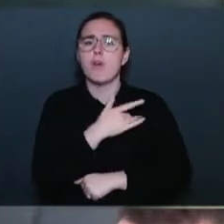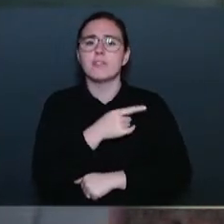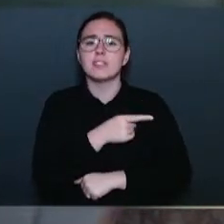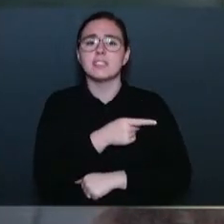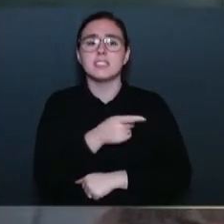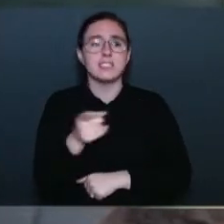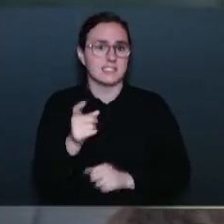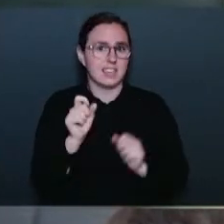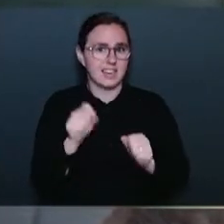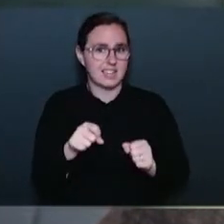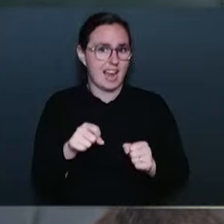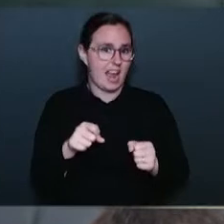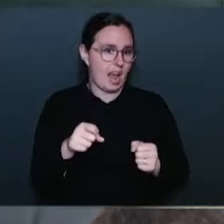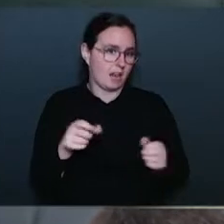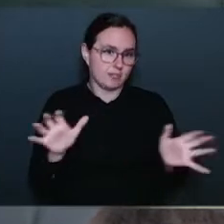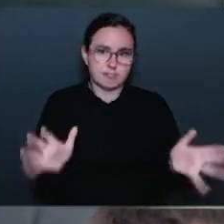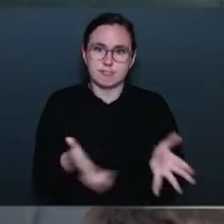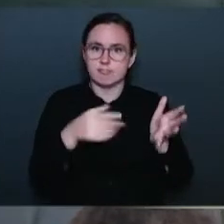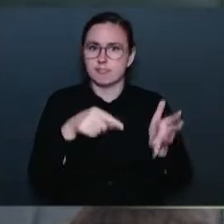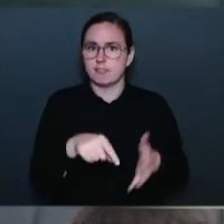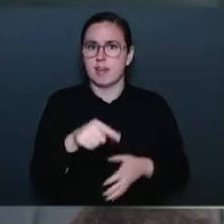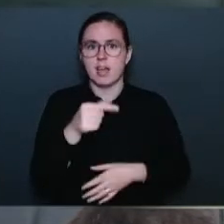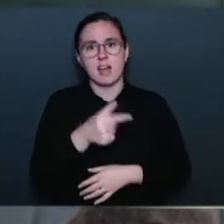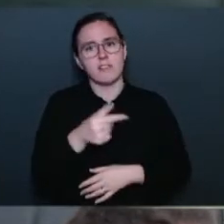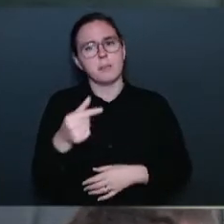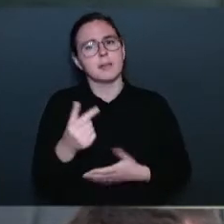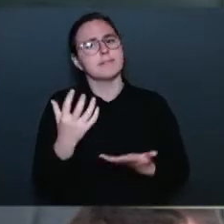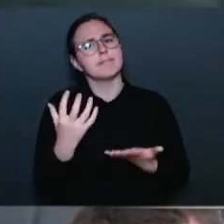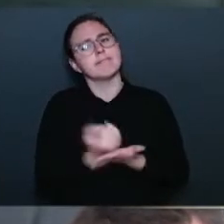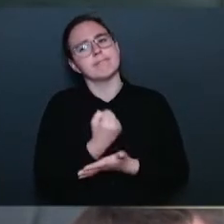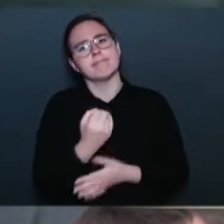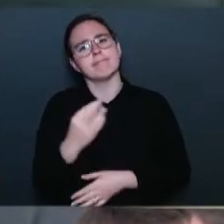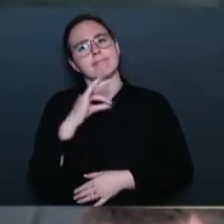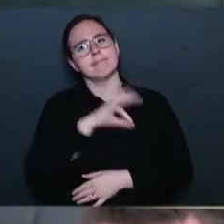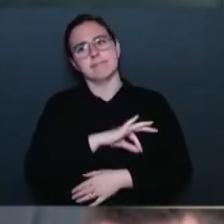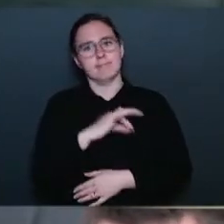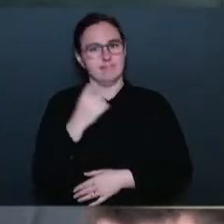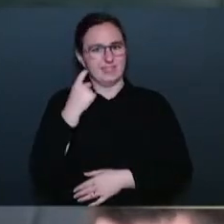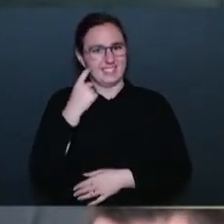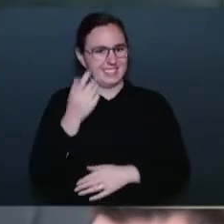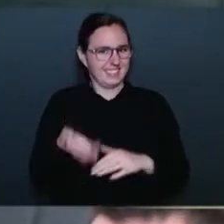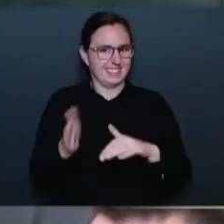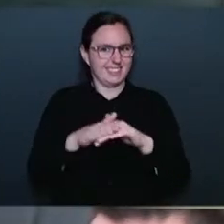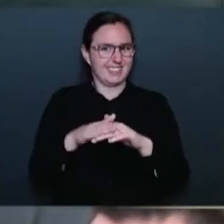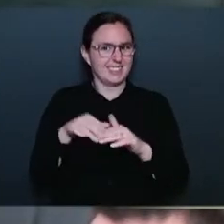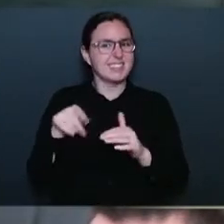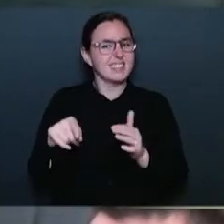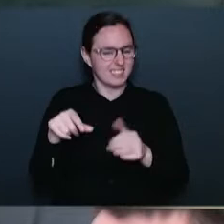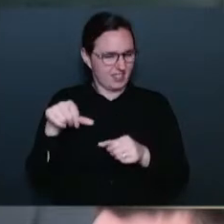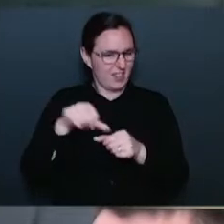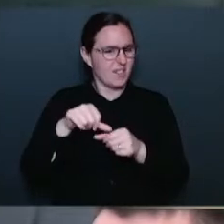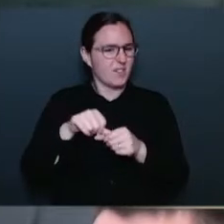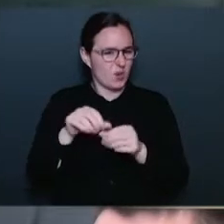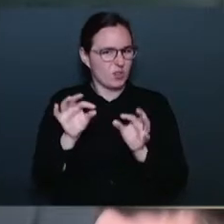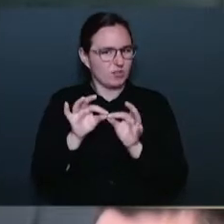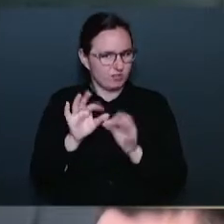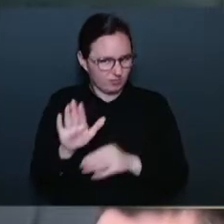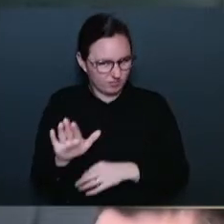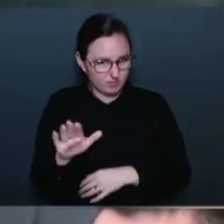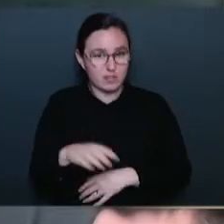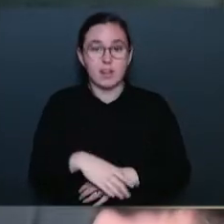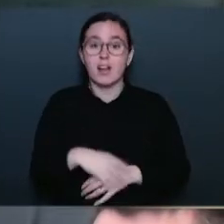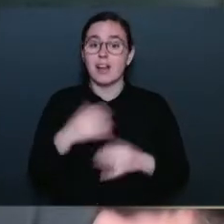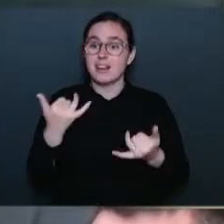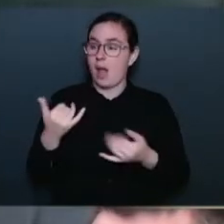in Energy prices which has given us the largest surpass in Alberta's history in a projected that the 12th on